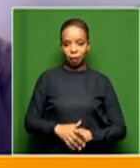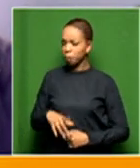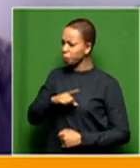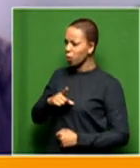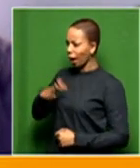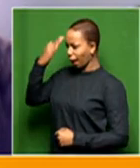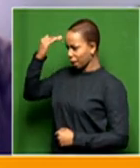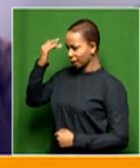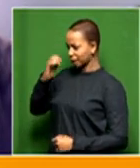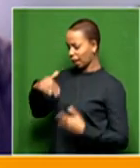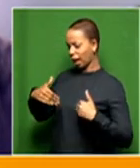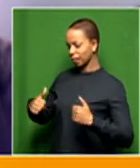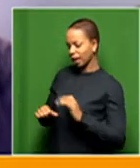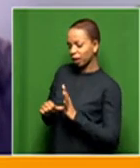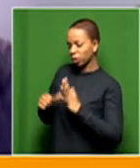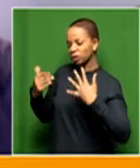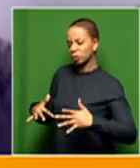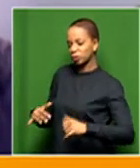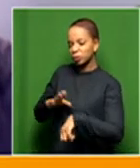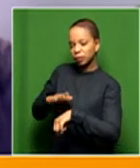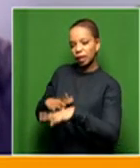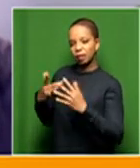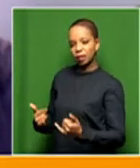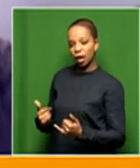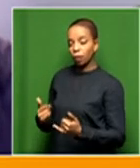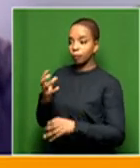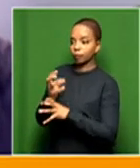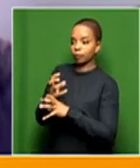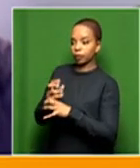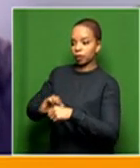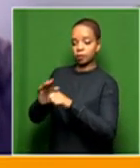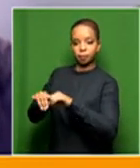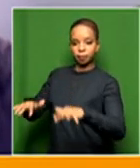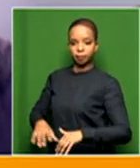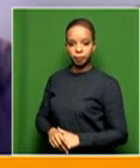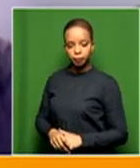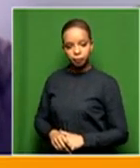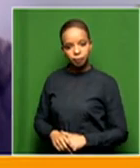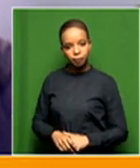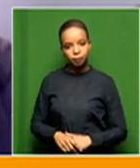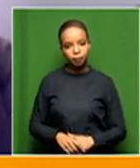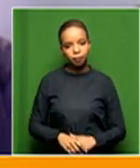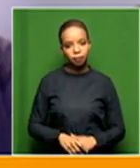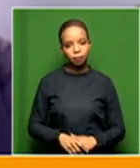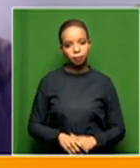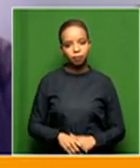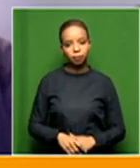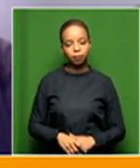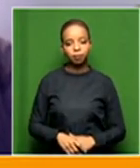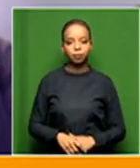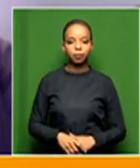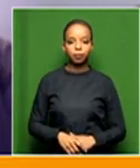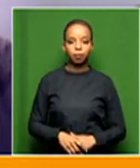mental health so important in a time as uncertain as this one, as we find ourselves in at the moment? Well, there's